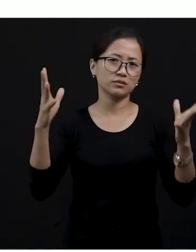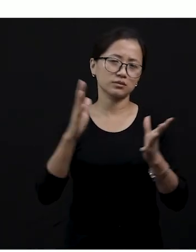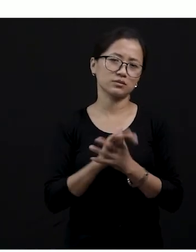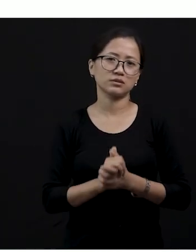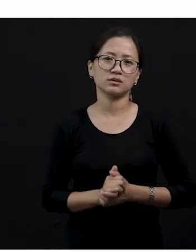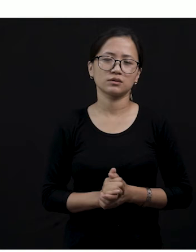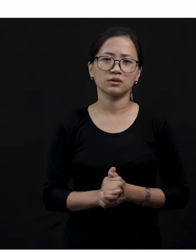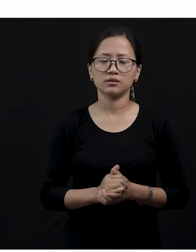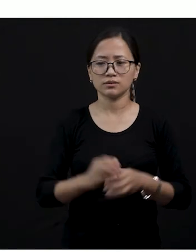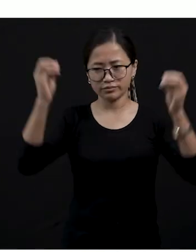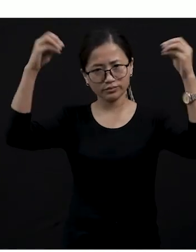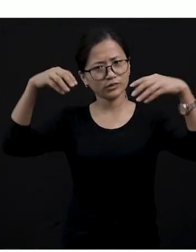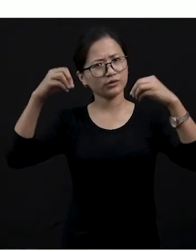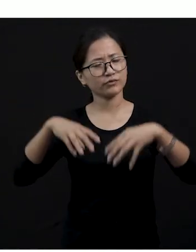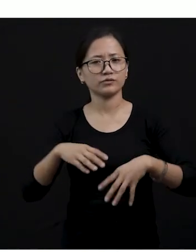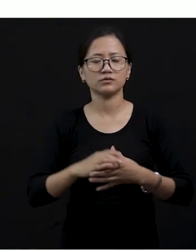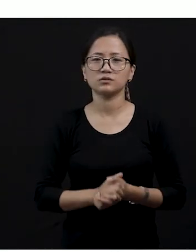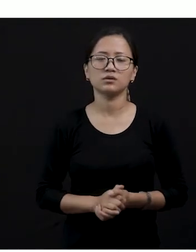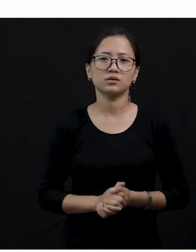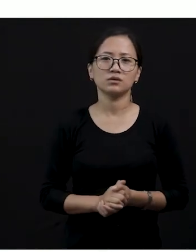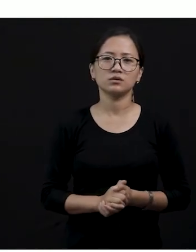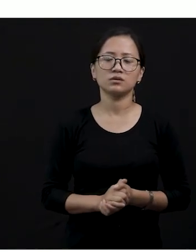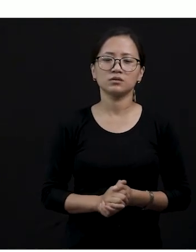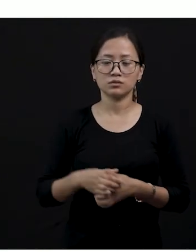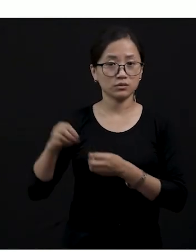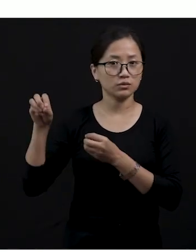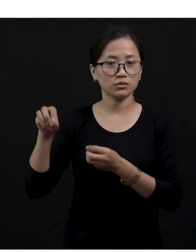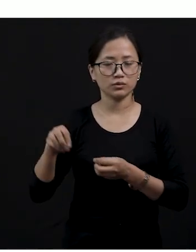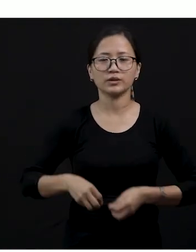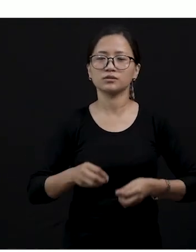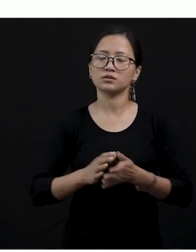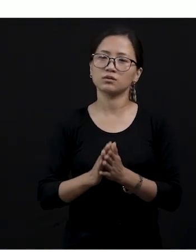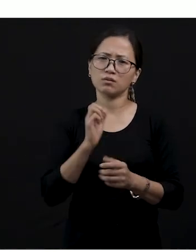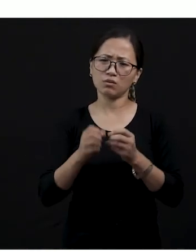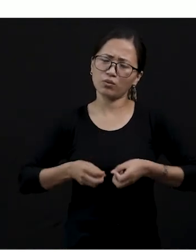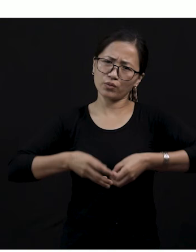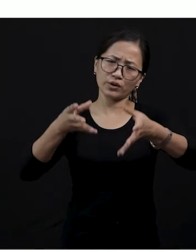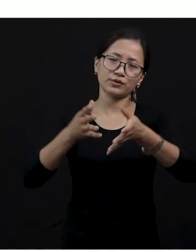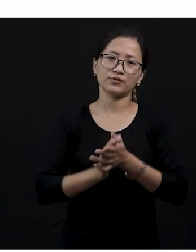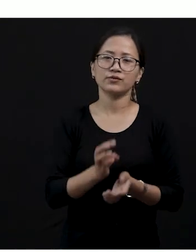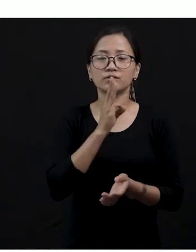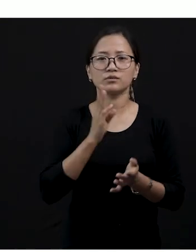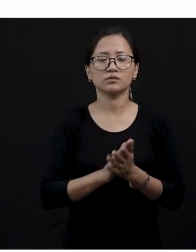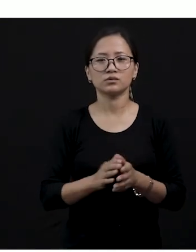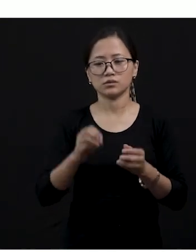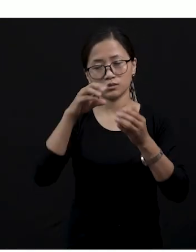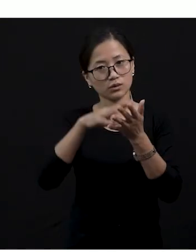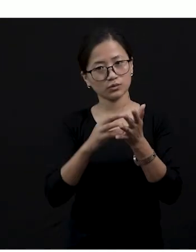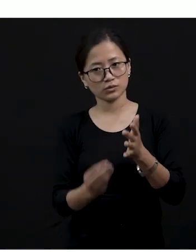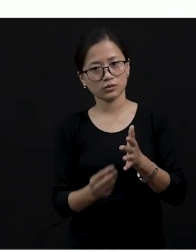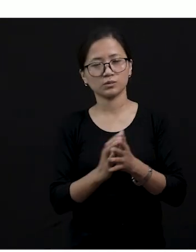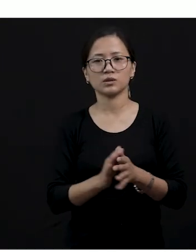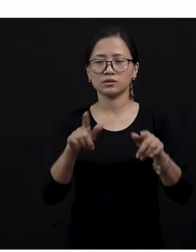too much rainfall, if there is too much rainfall, the runoff water, okay, all of the runoff water cannot be absorbed by